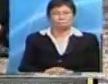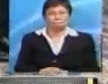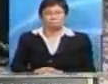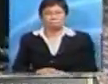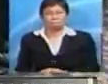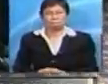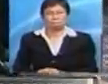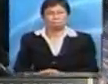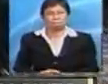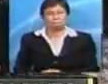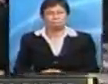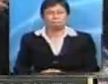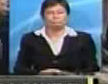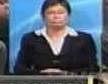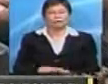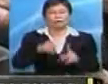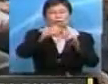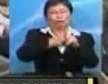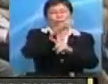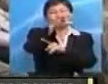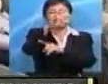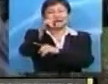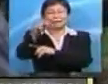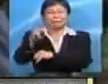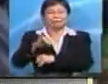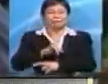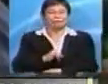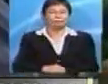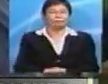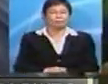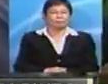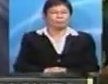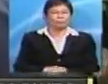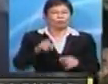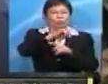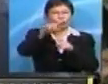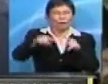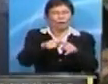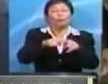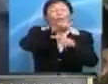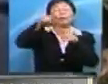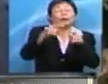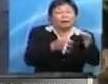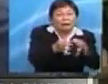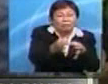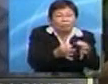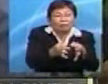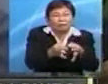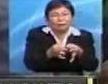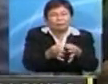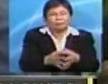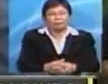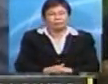Hi, Shimon Brokovitz from CNN. Hi. How are you, sir? Hello. I'm fine, thank you. I want to see if you can clarify some of